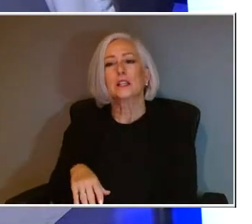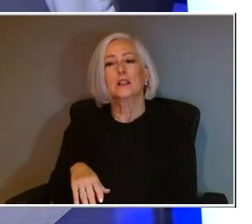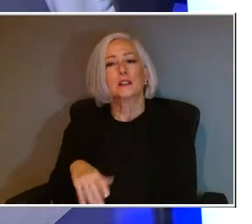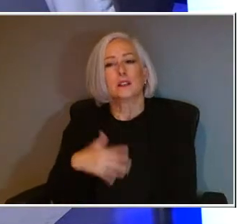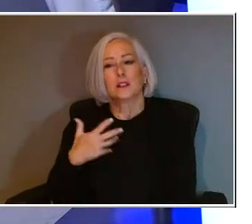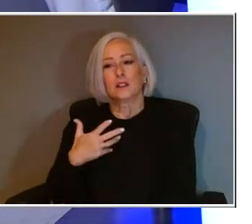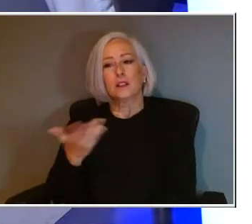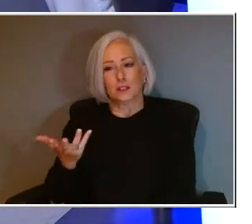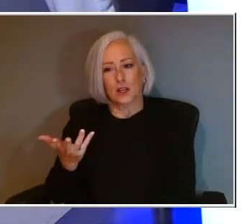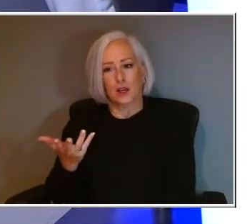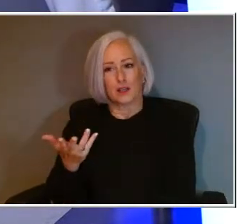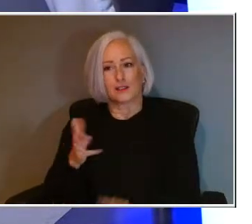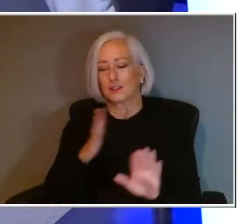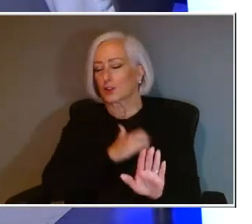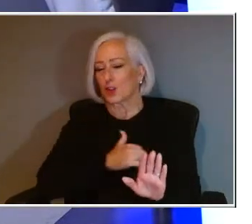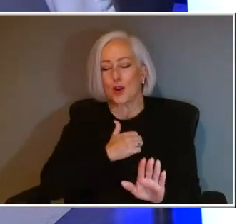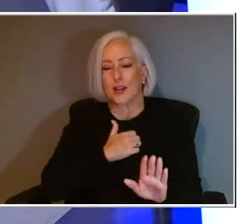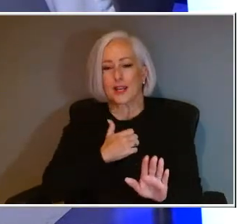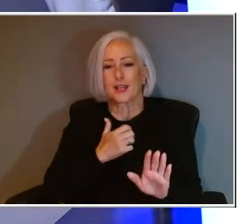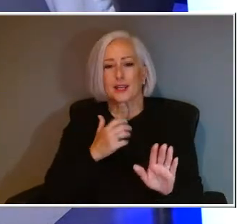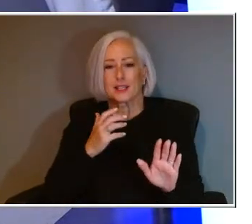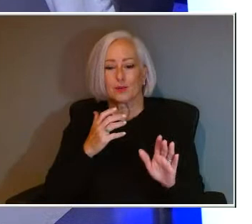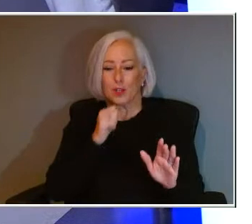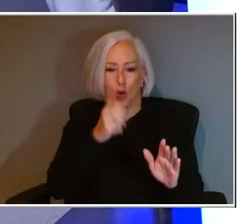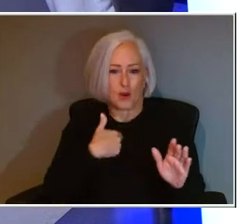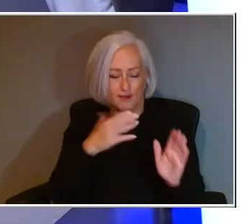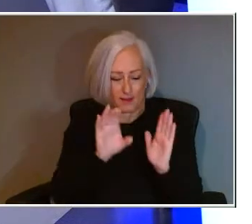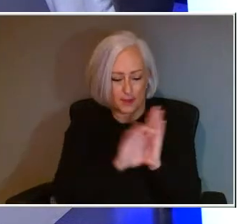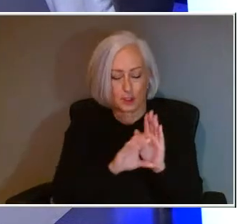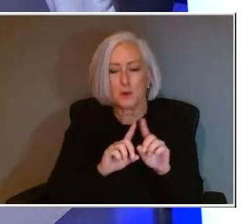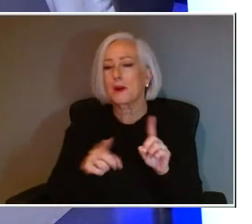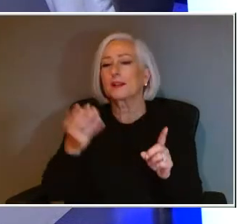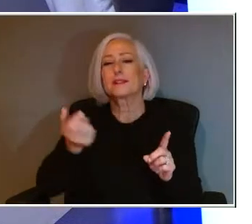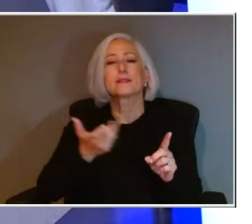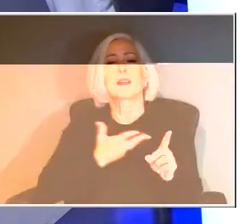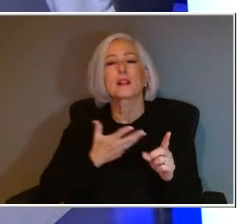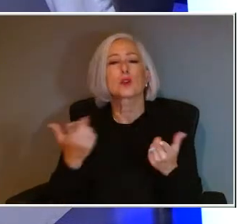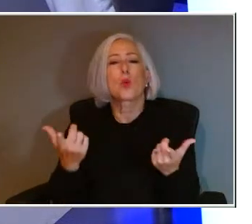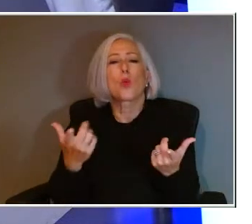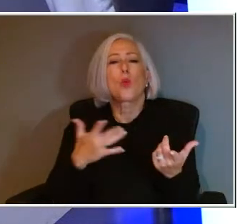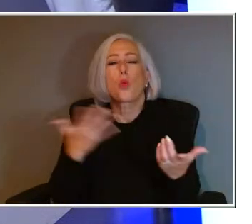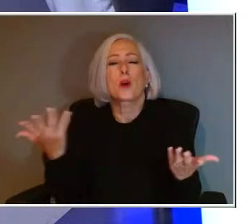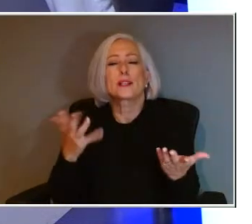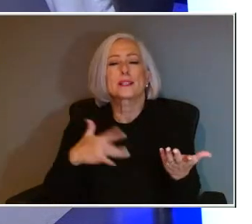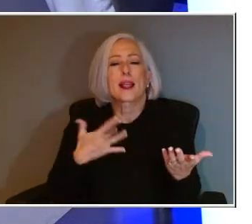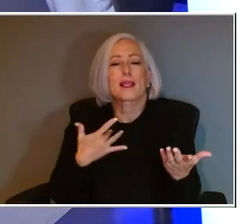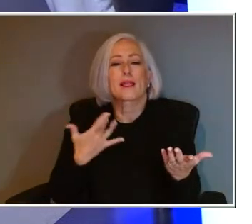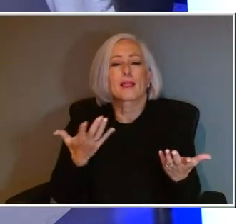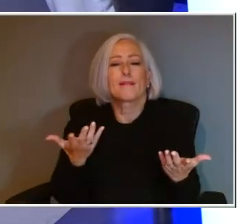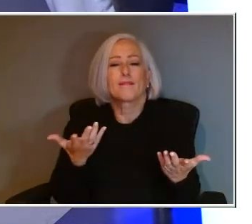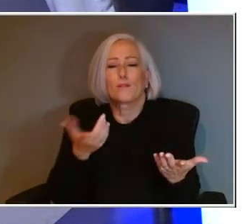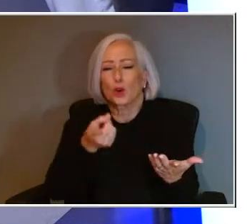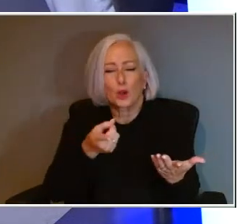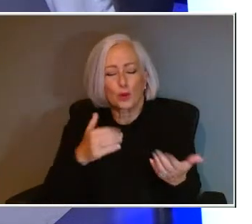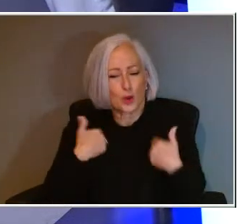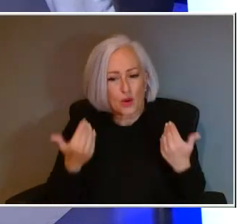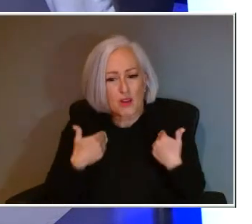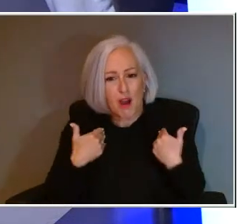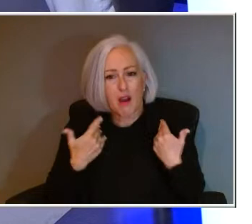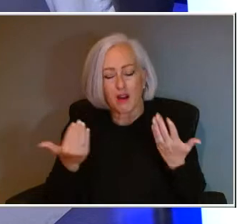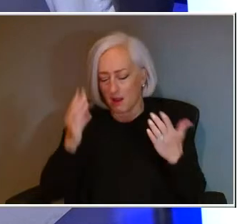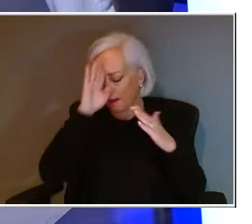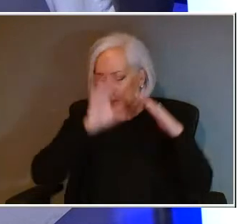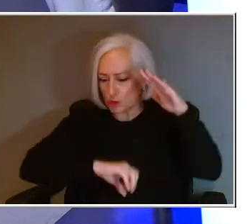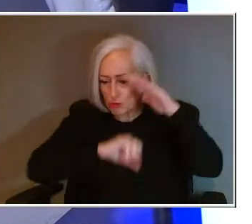right, we don't have those photos, but so what has this been like for you? How have you managed to get through this? I mean, you're so young, a stroke, cancer